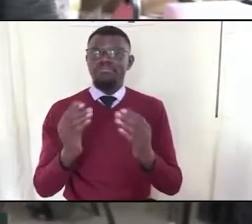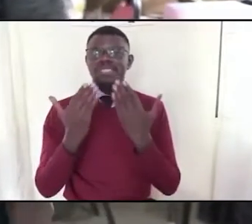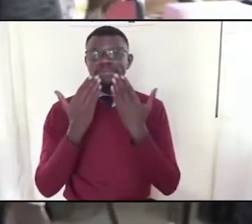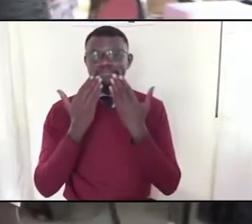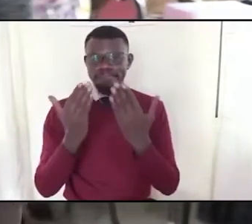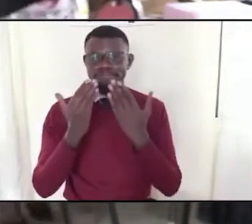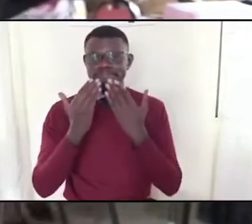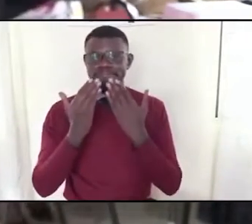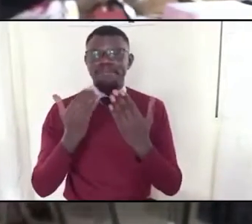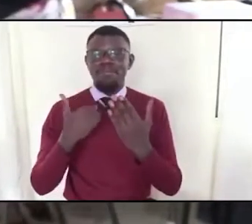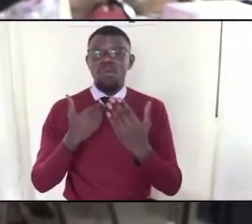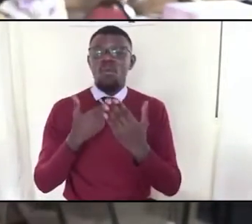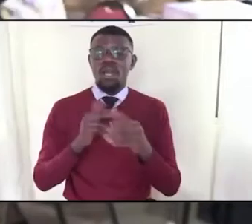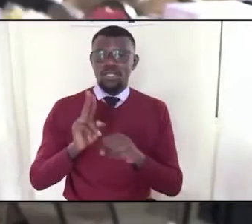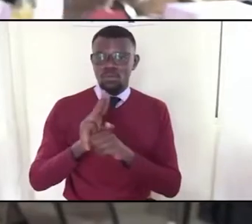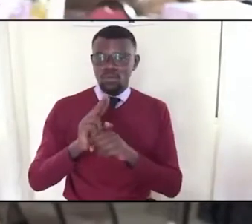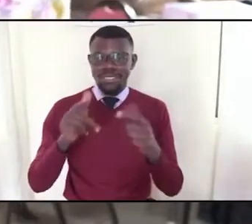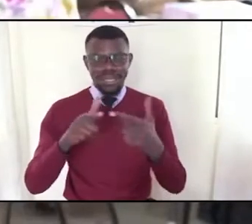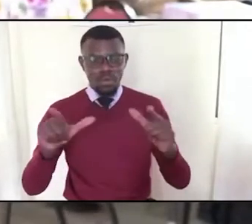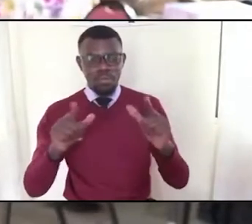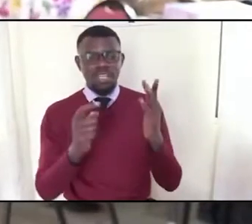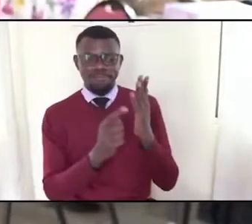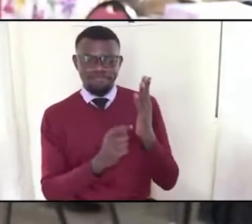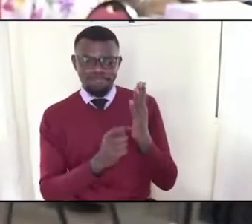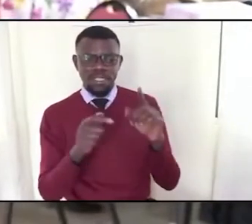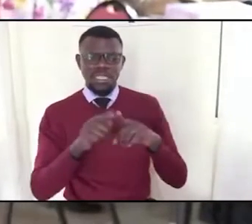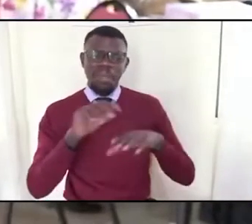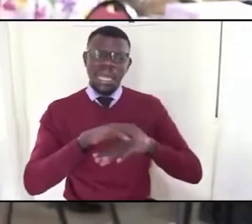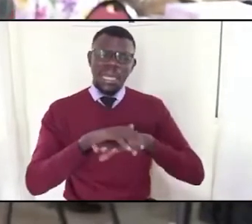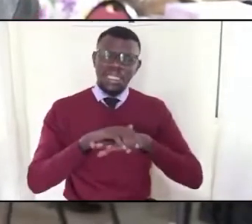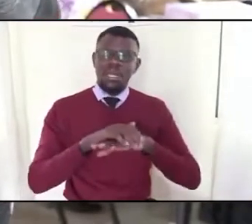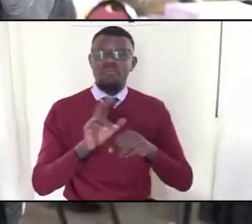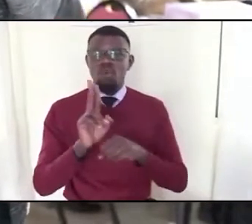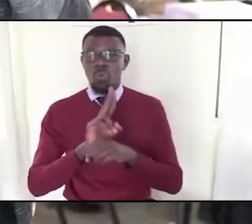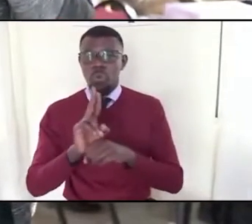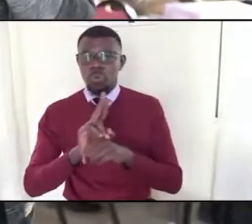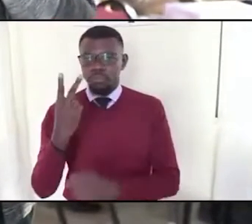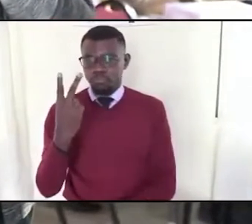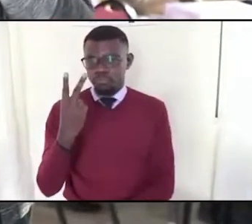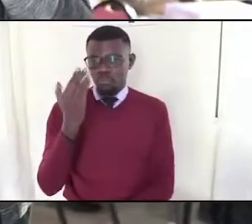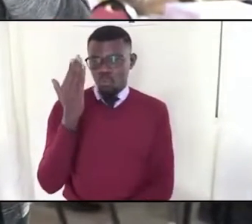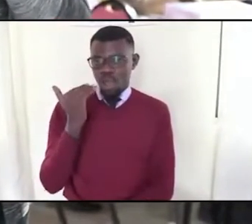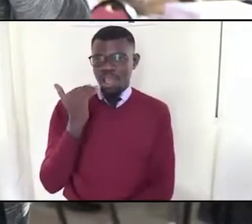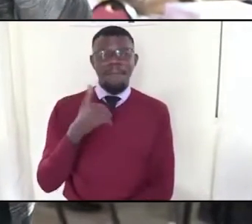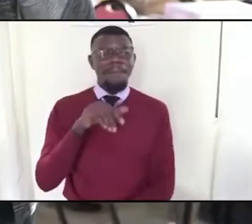Nitajaribu kuzungumza kwa lugha ya Kiswahili na pia kwa lugha ya Kiingereza kwa sababu tuko na dada zetu na ndugu